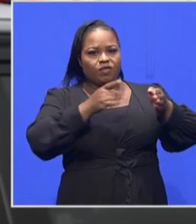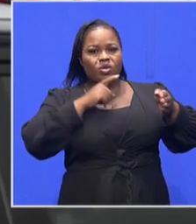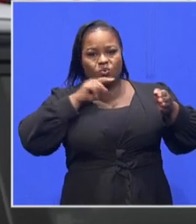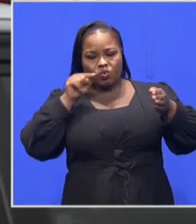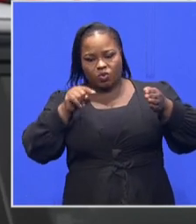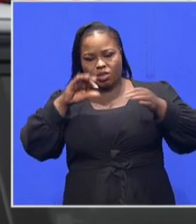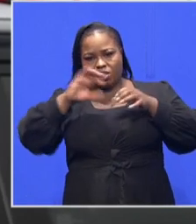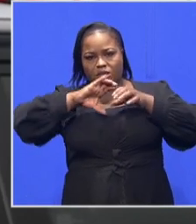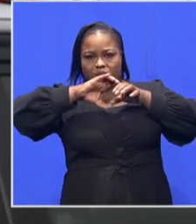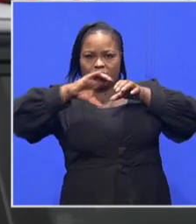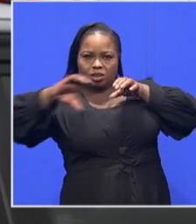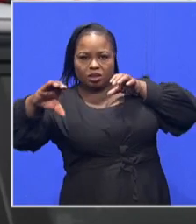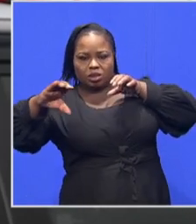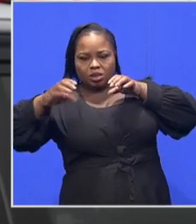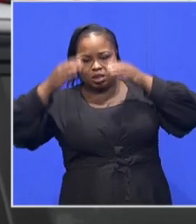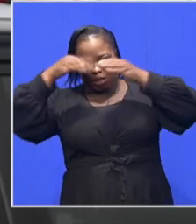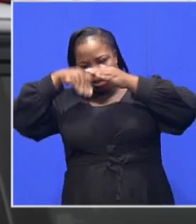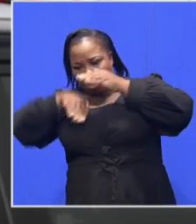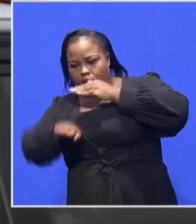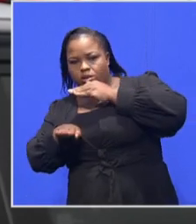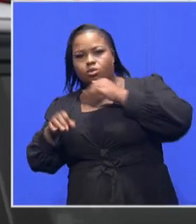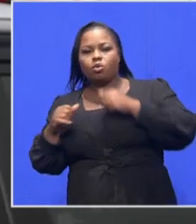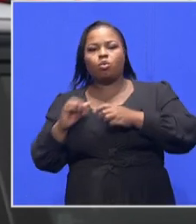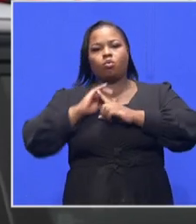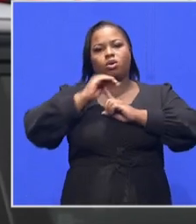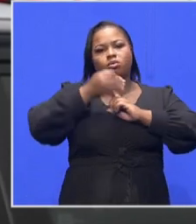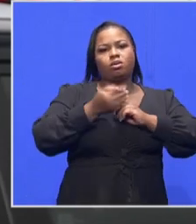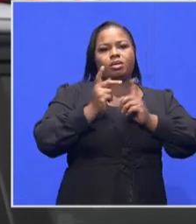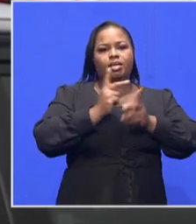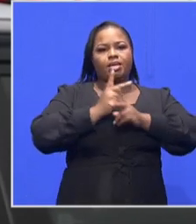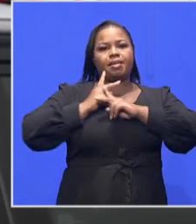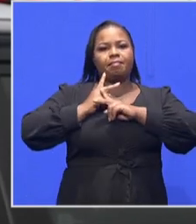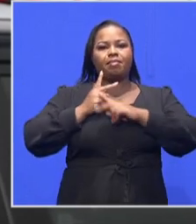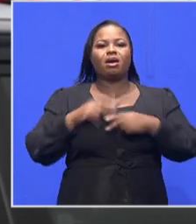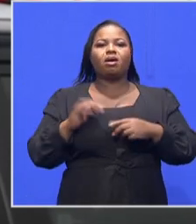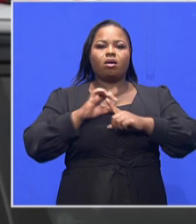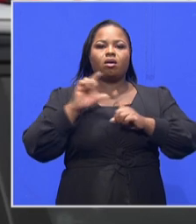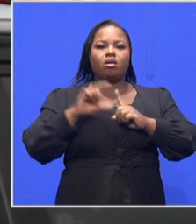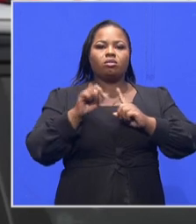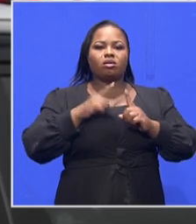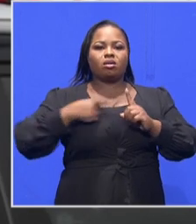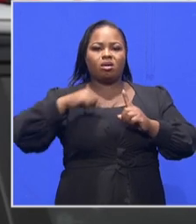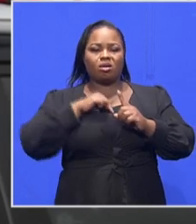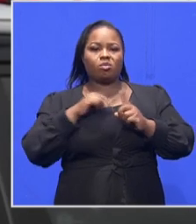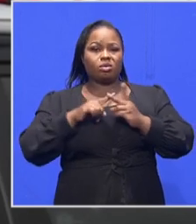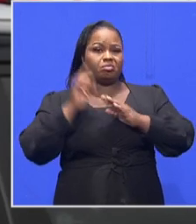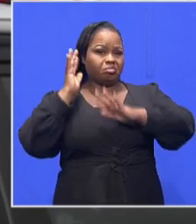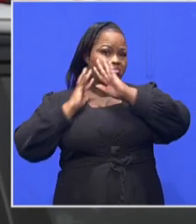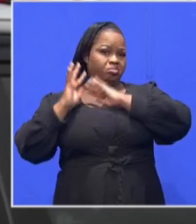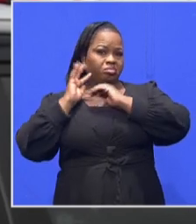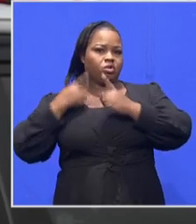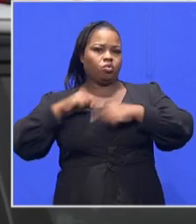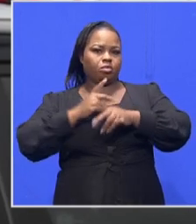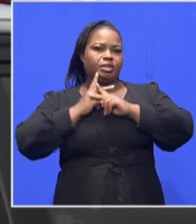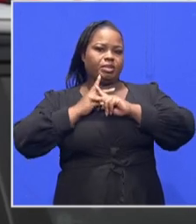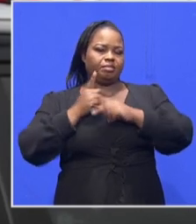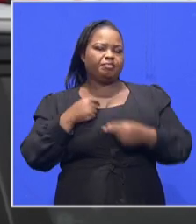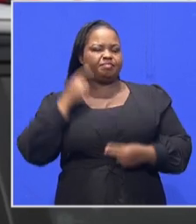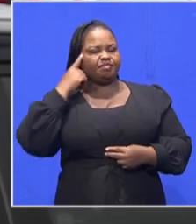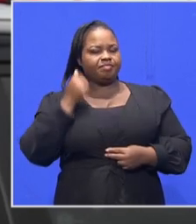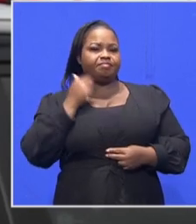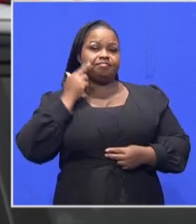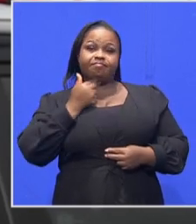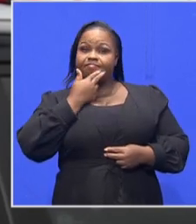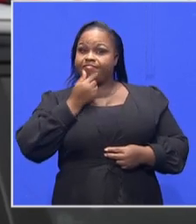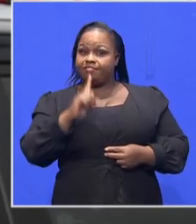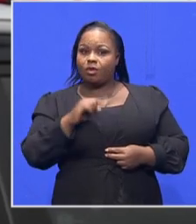culture must be conserved. Our heritage sites must be conserved and declared. So I think the nice thing for us about this